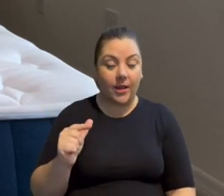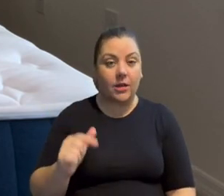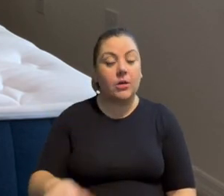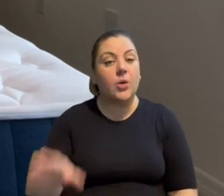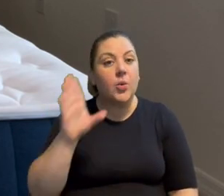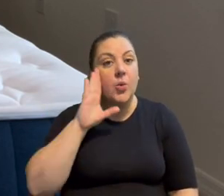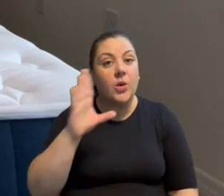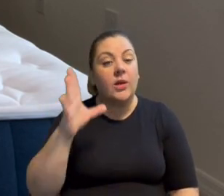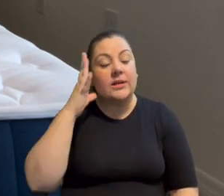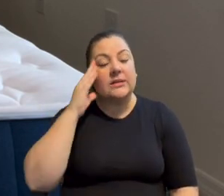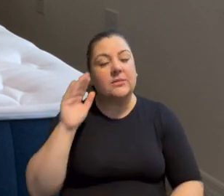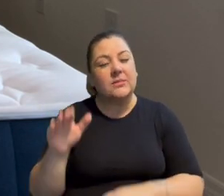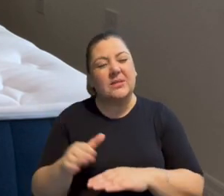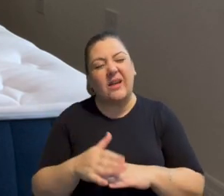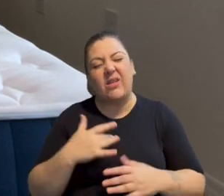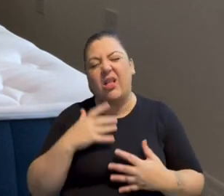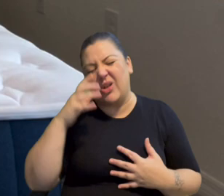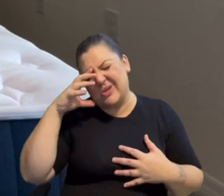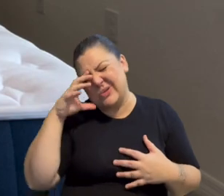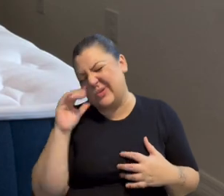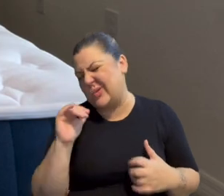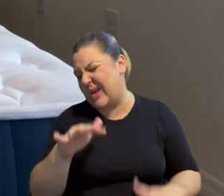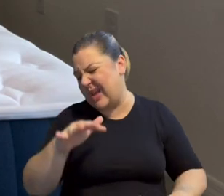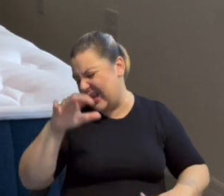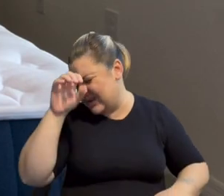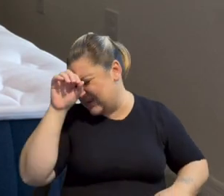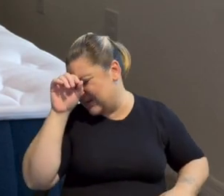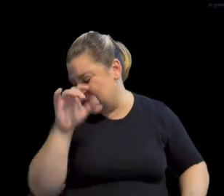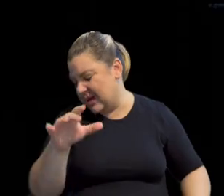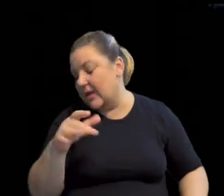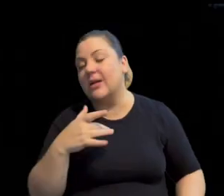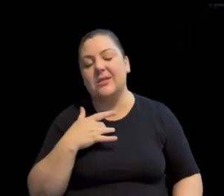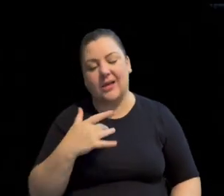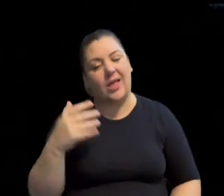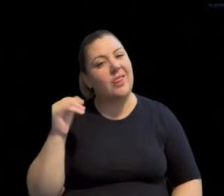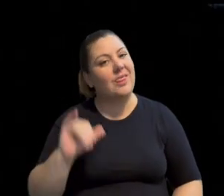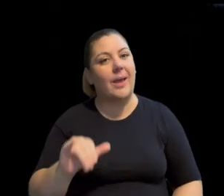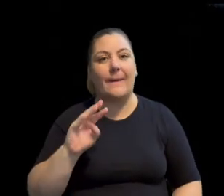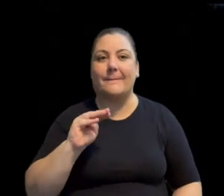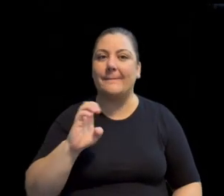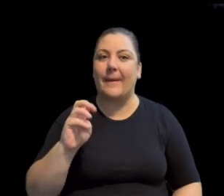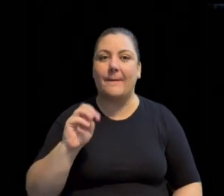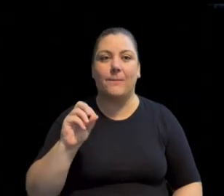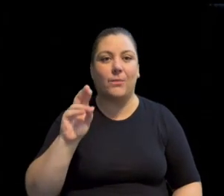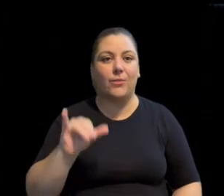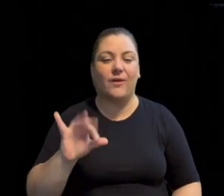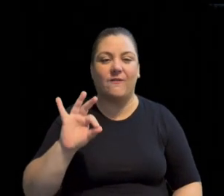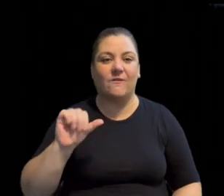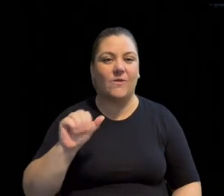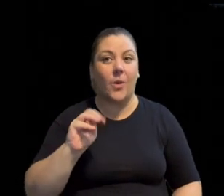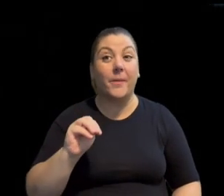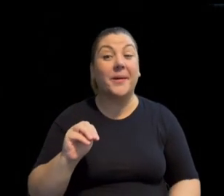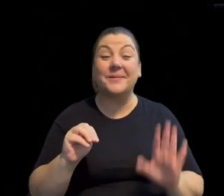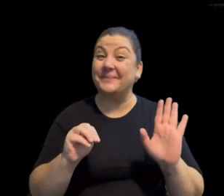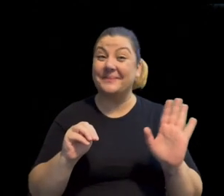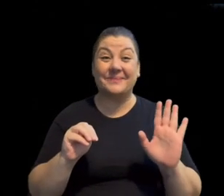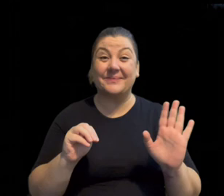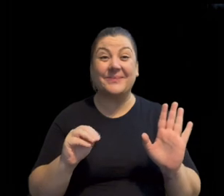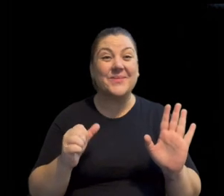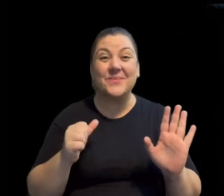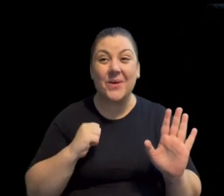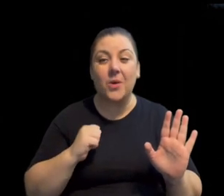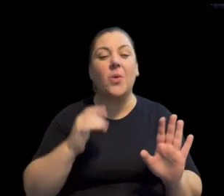gonna make you sleep hot at night, like a lot of memory foam mattresses do. Well, Bear Elite's definitely got you covered on that. So they